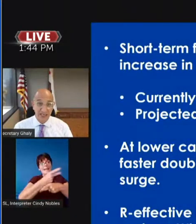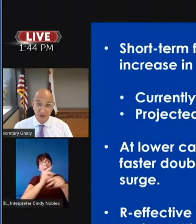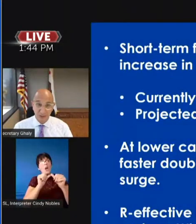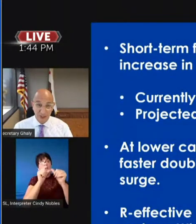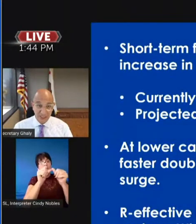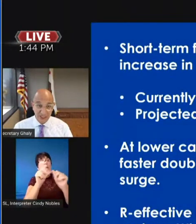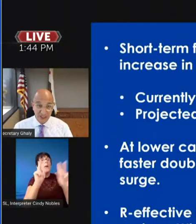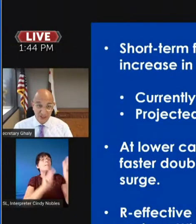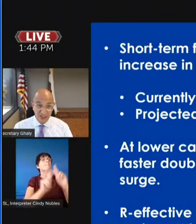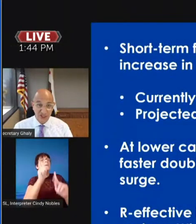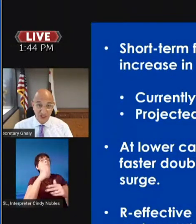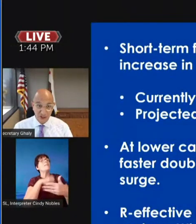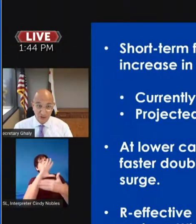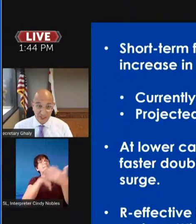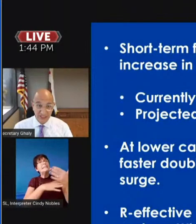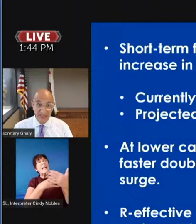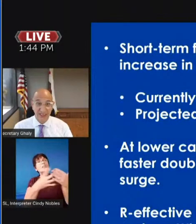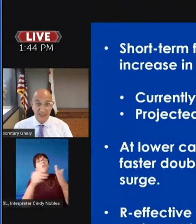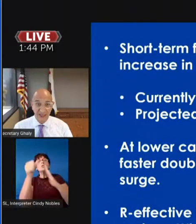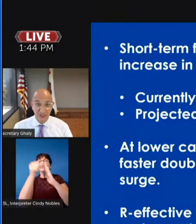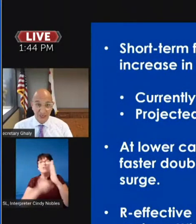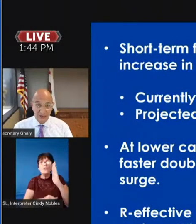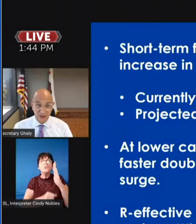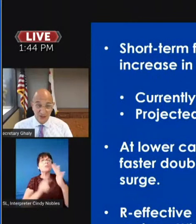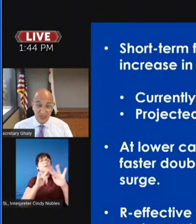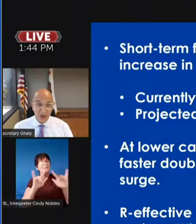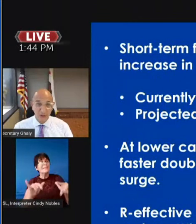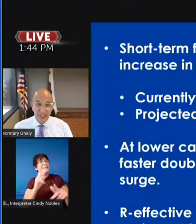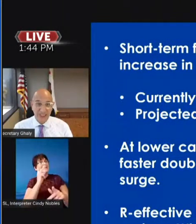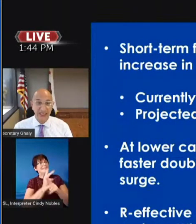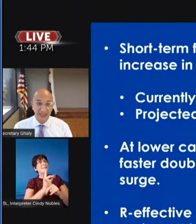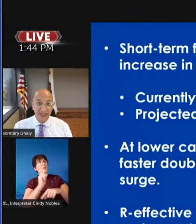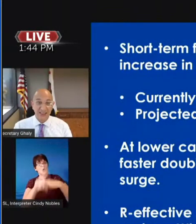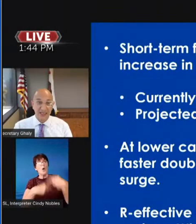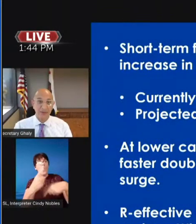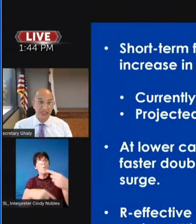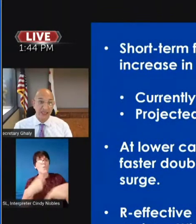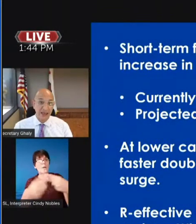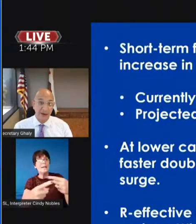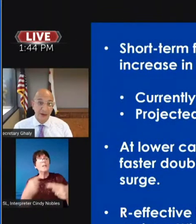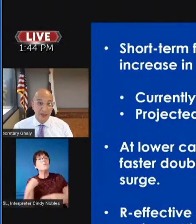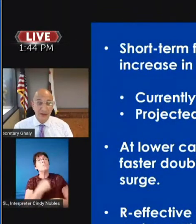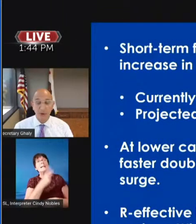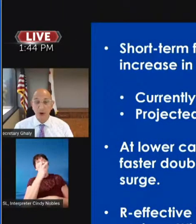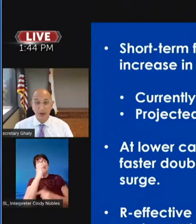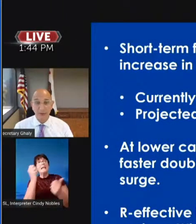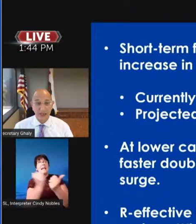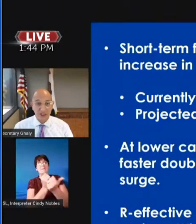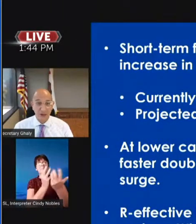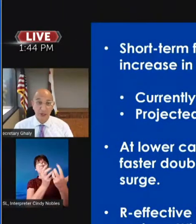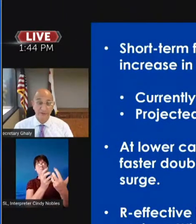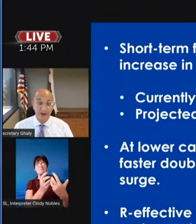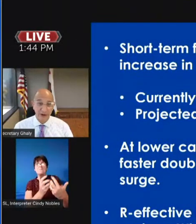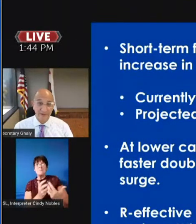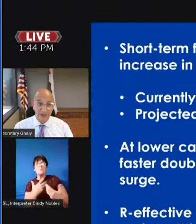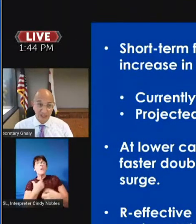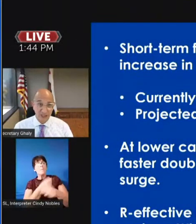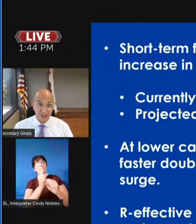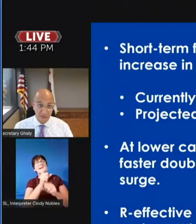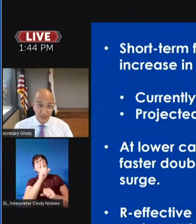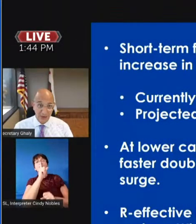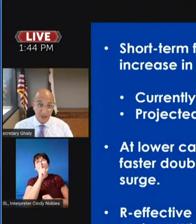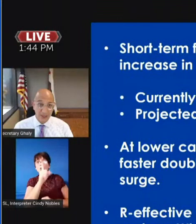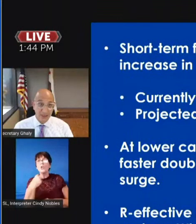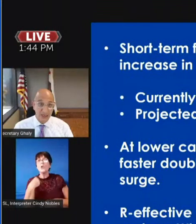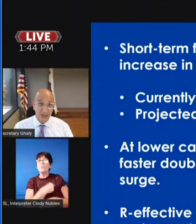with scheduled procedures and surgeries can continue to get those, we see things coming together that we want to make sure we're very